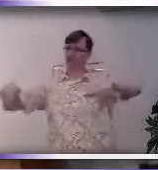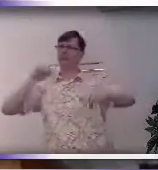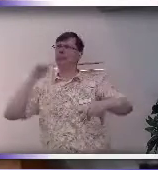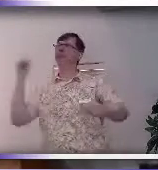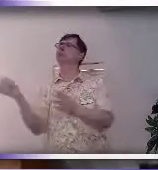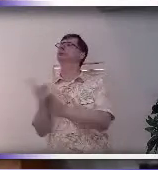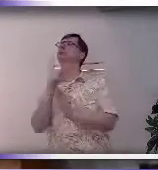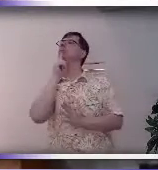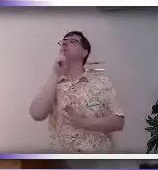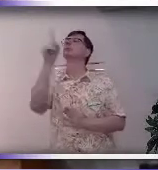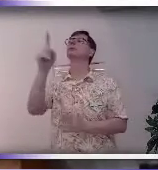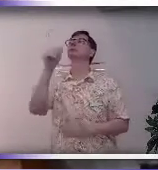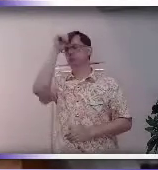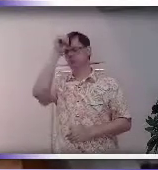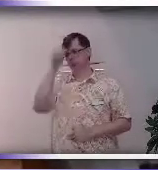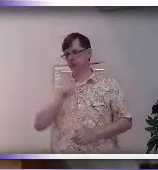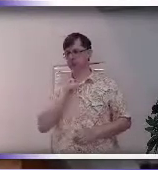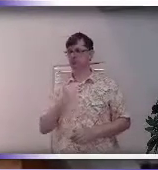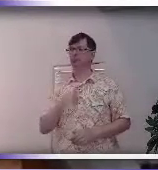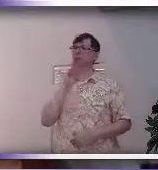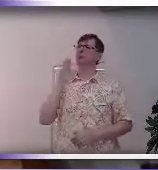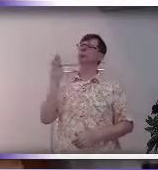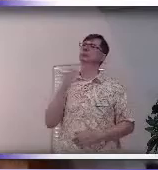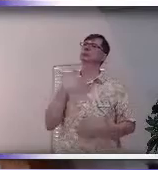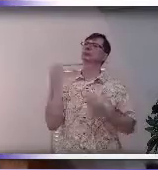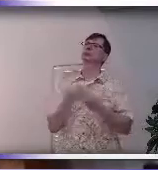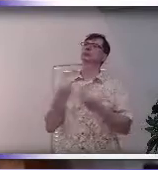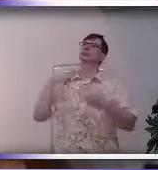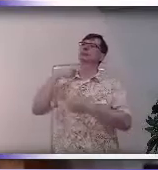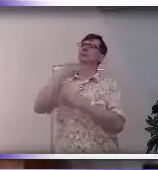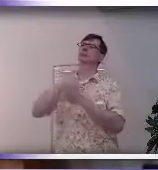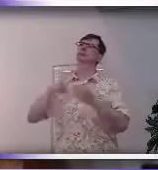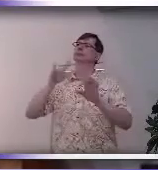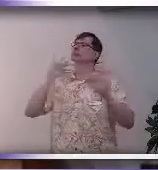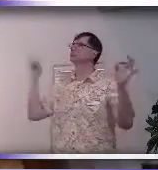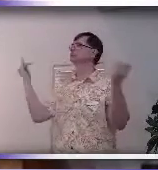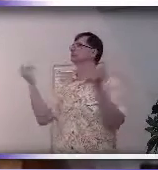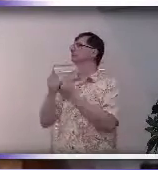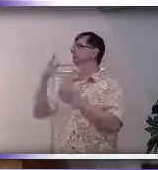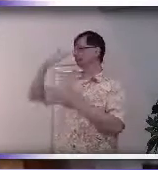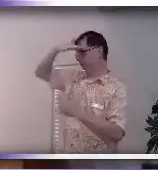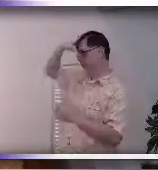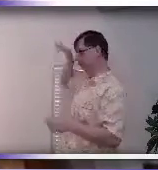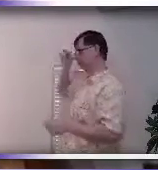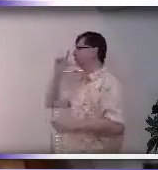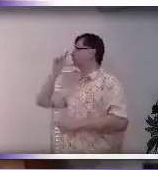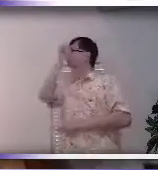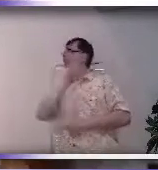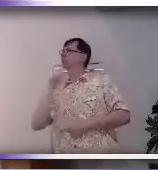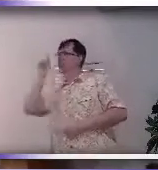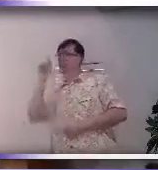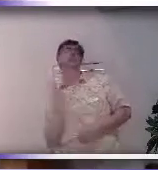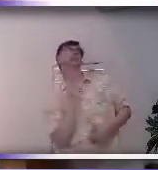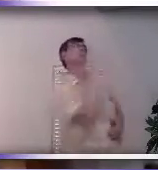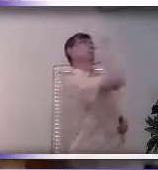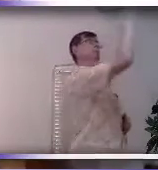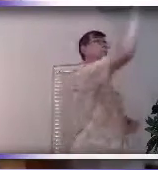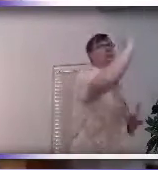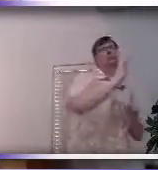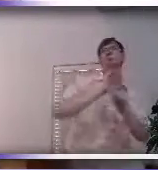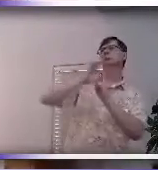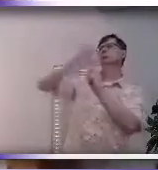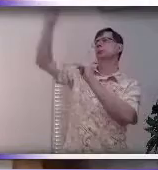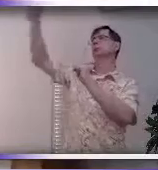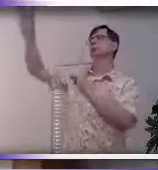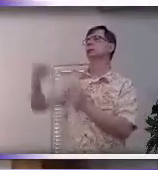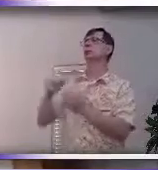the silence of meditation. But these are our mystics who have seen the face of God and choose